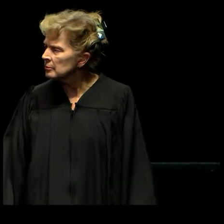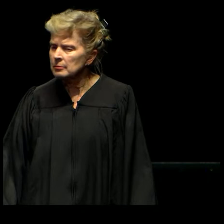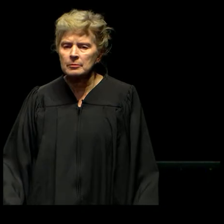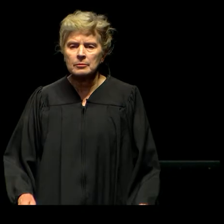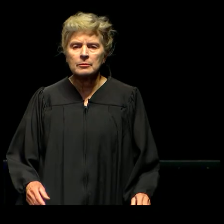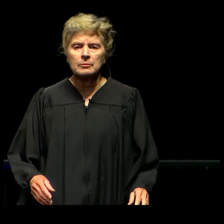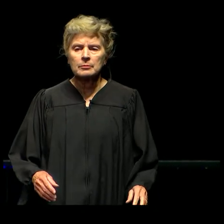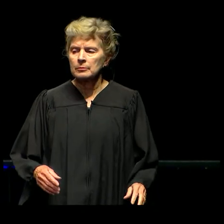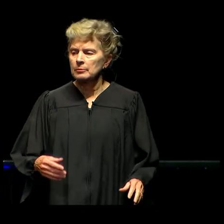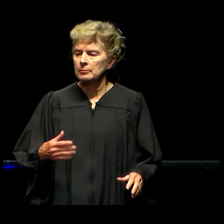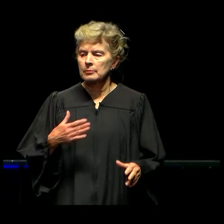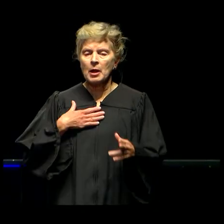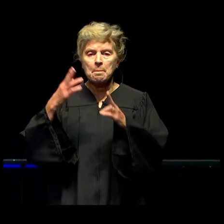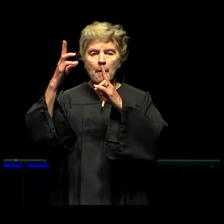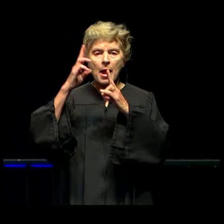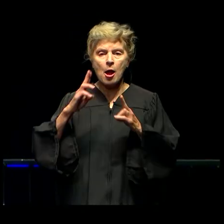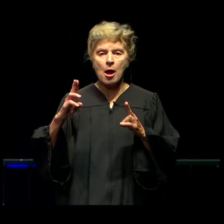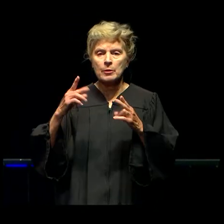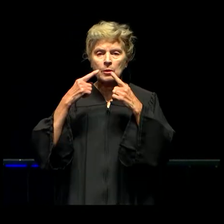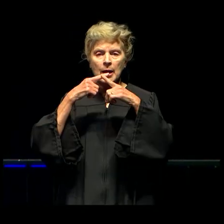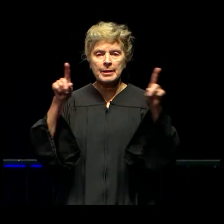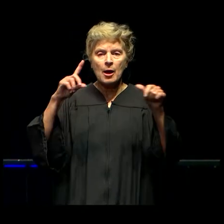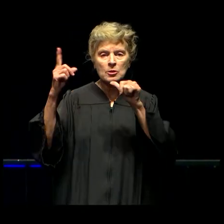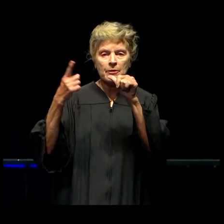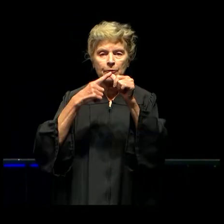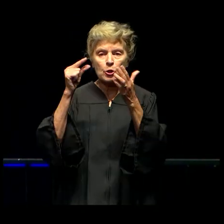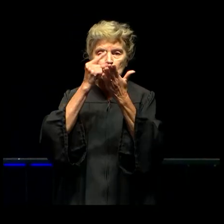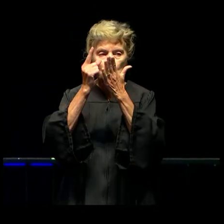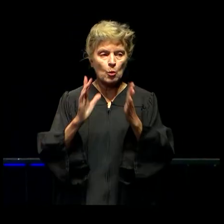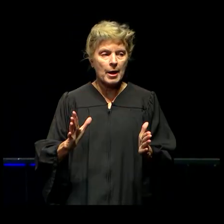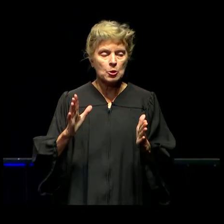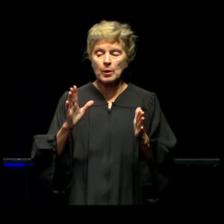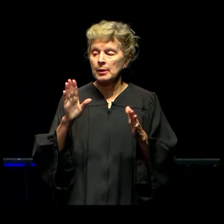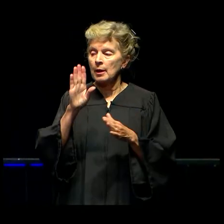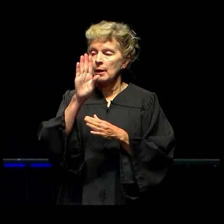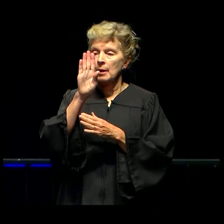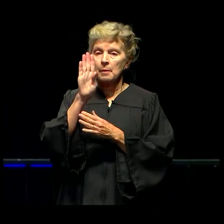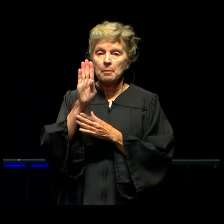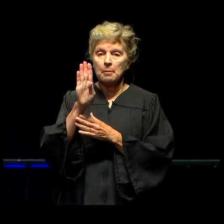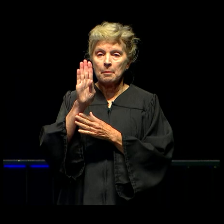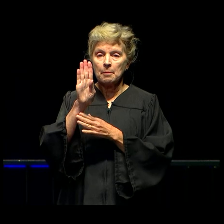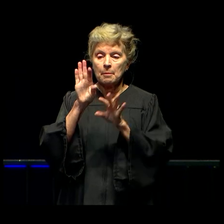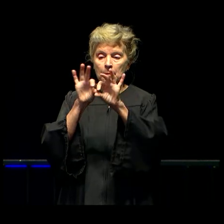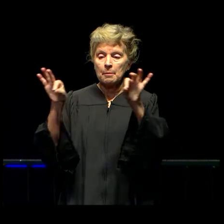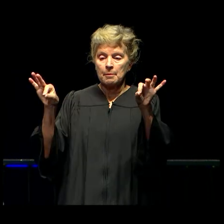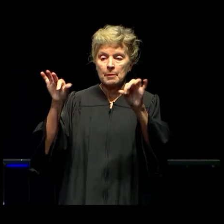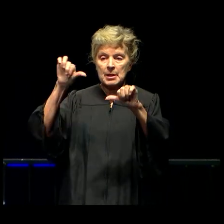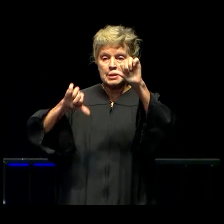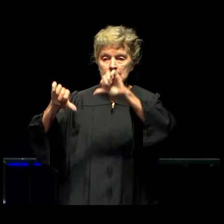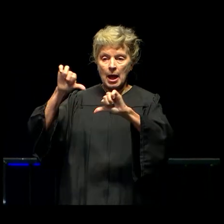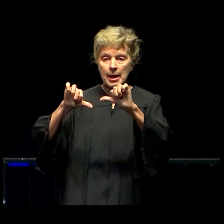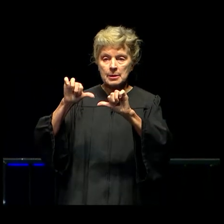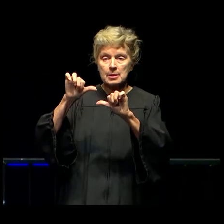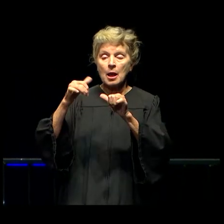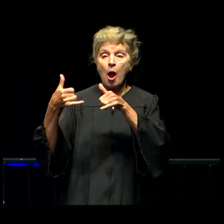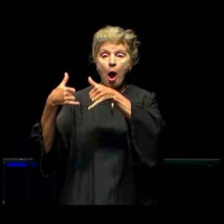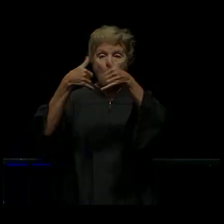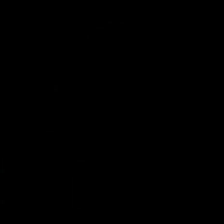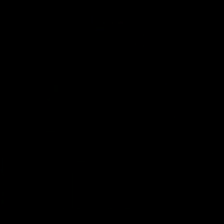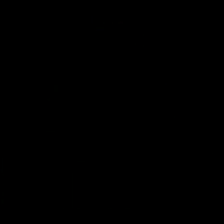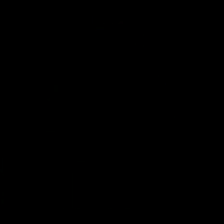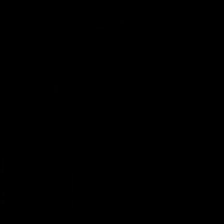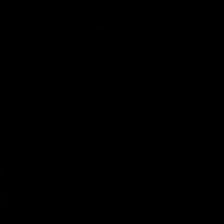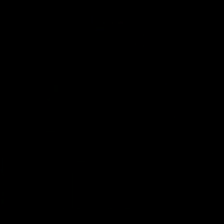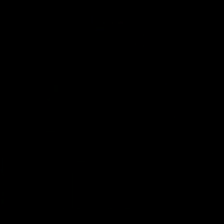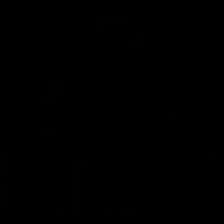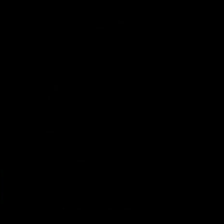It is my honor to announce our first graduate, a Bachelor of Science Honors in Biology, is being awarded